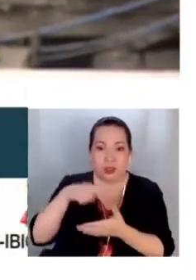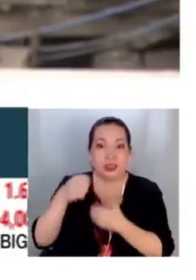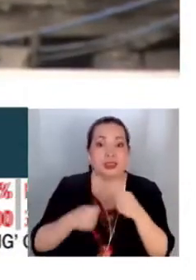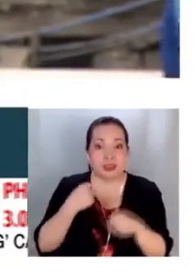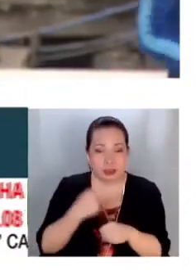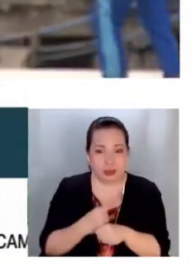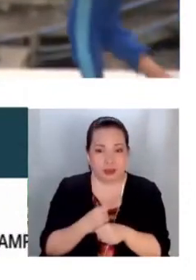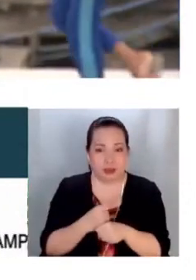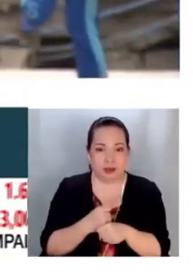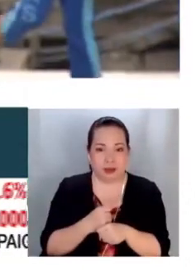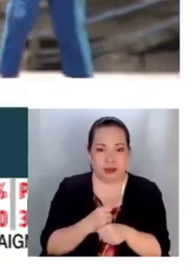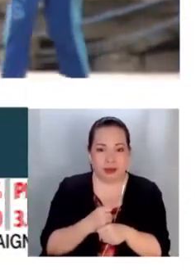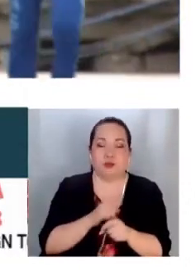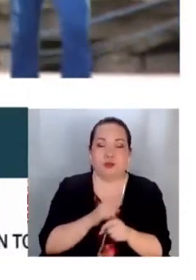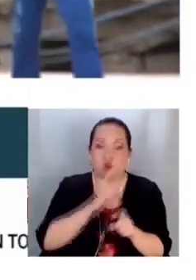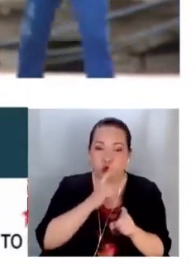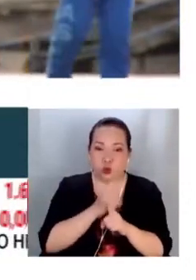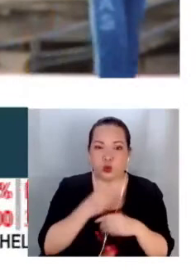start providing